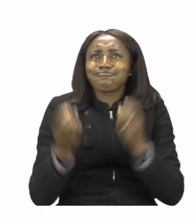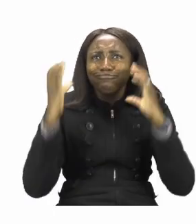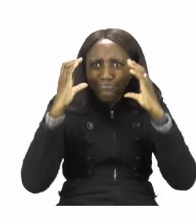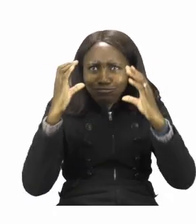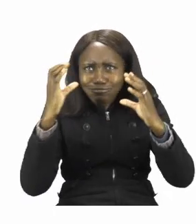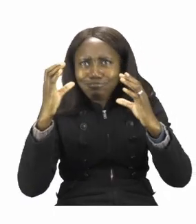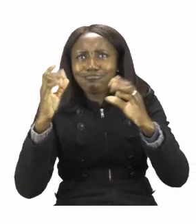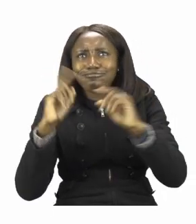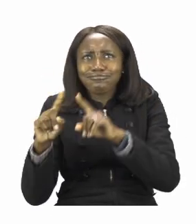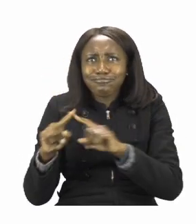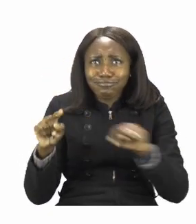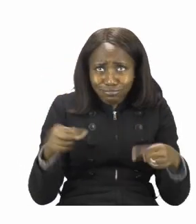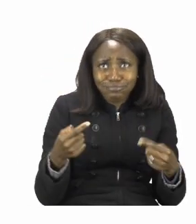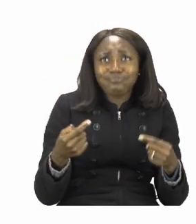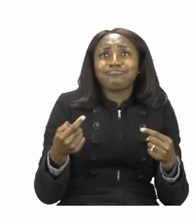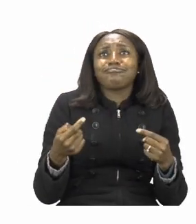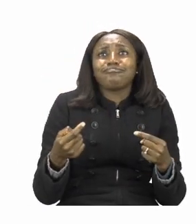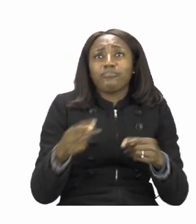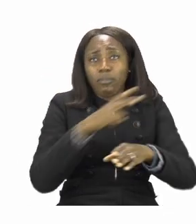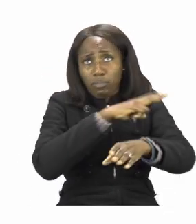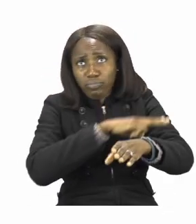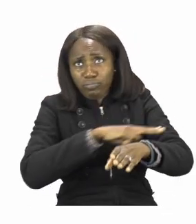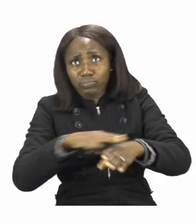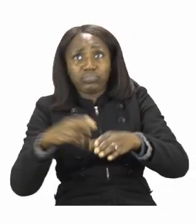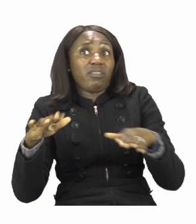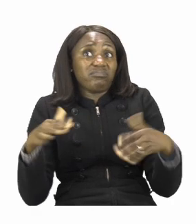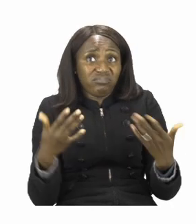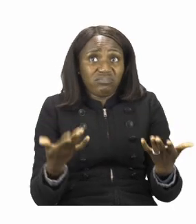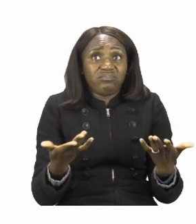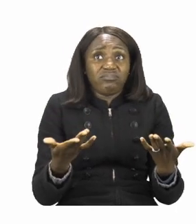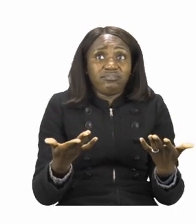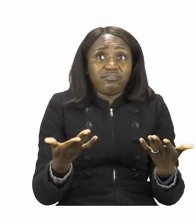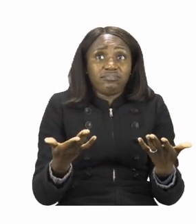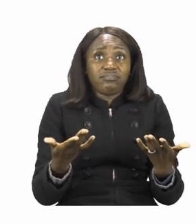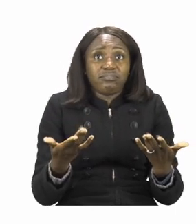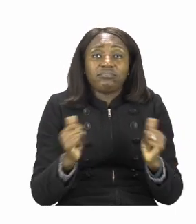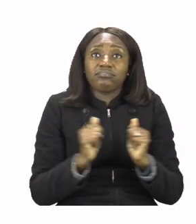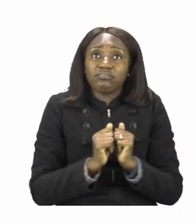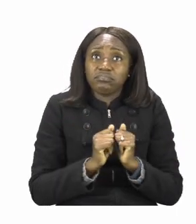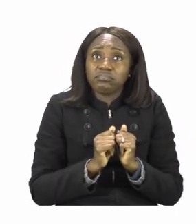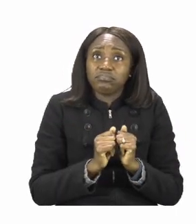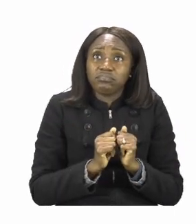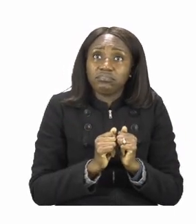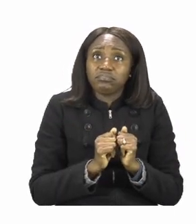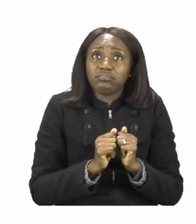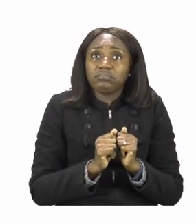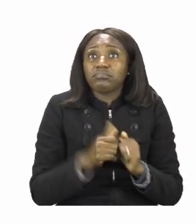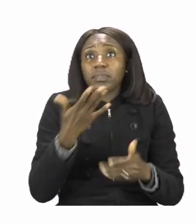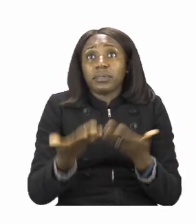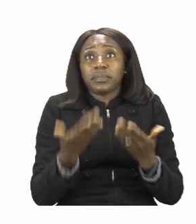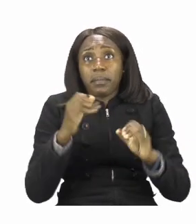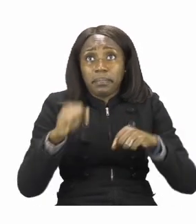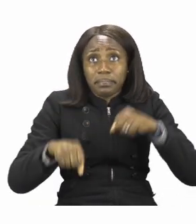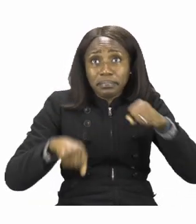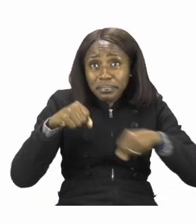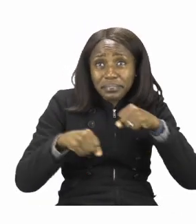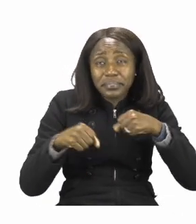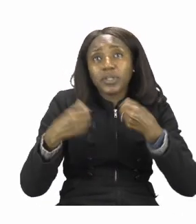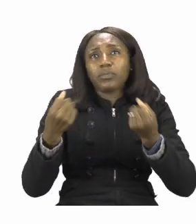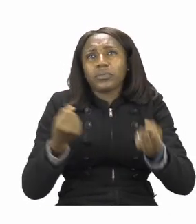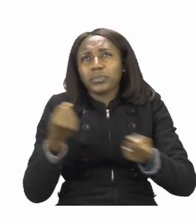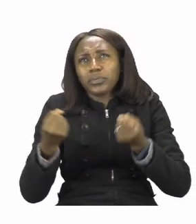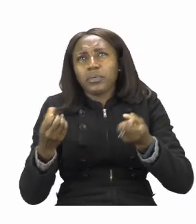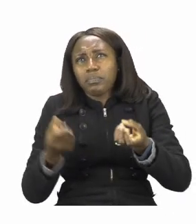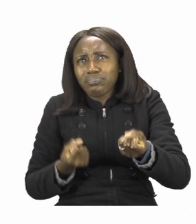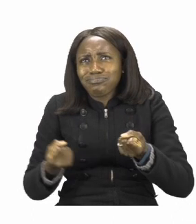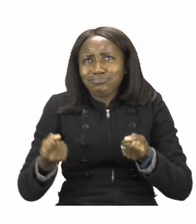that moves on the road, how it actually moves. So, you can have a bicycle, a car, a